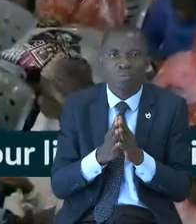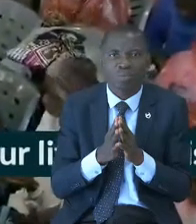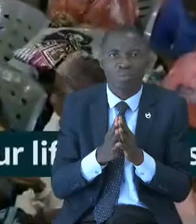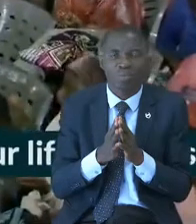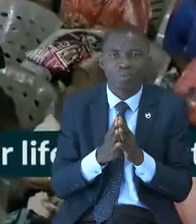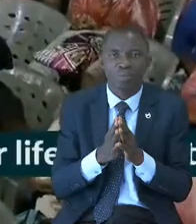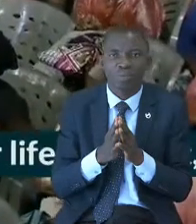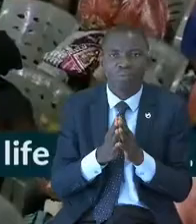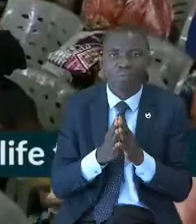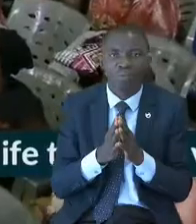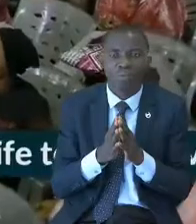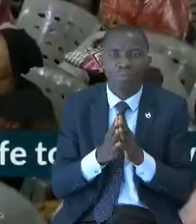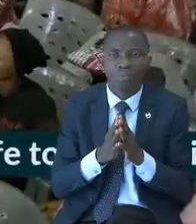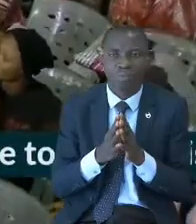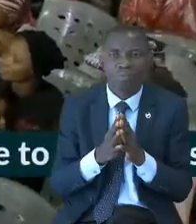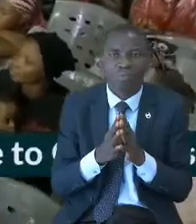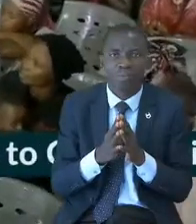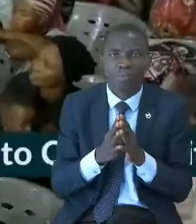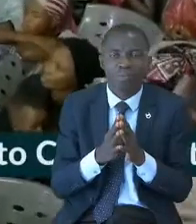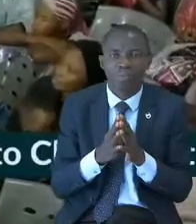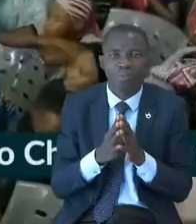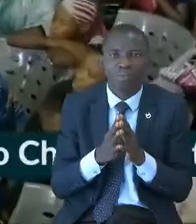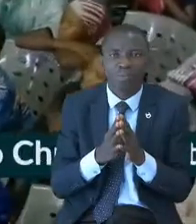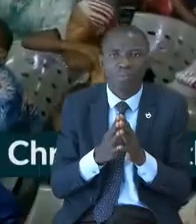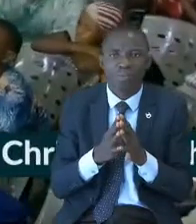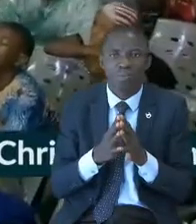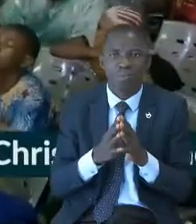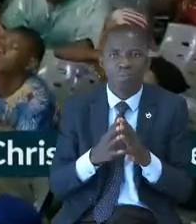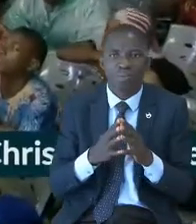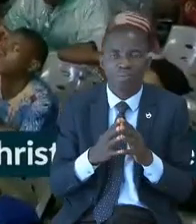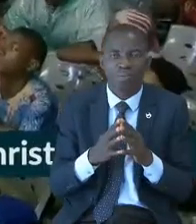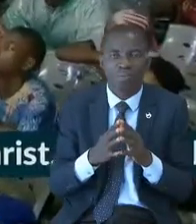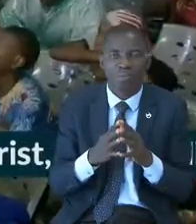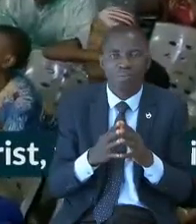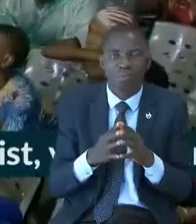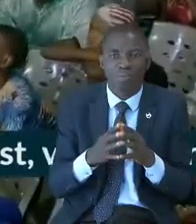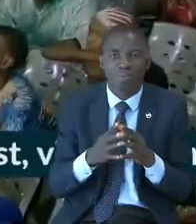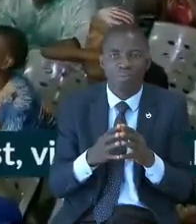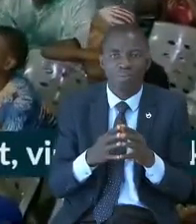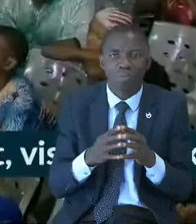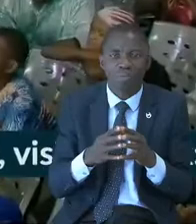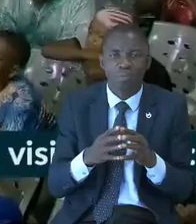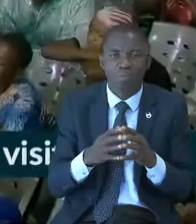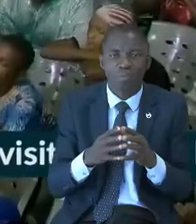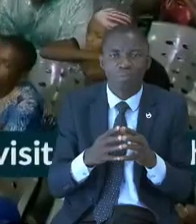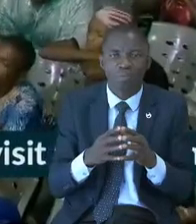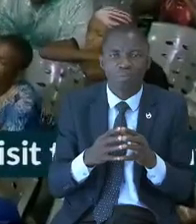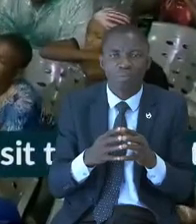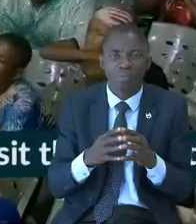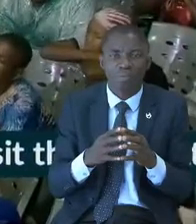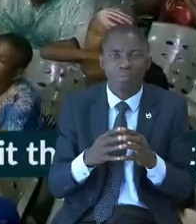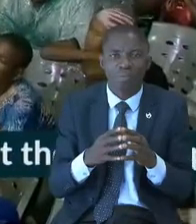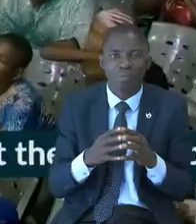Any other session yet to finish? Finish up and raise up the flag because the pastor is ready. It's